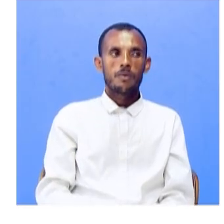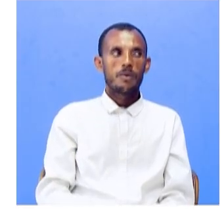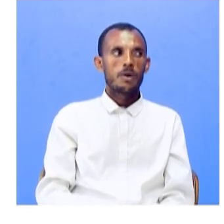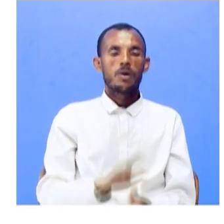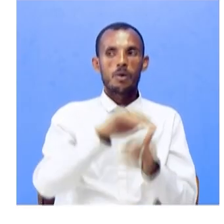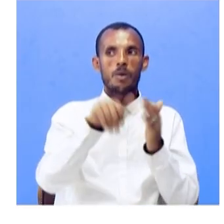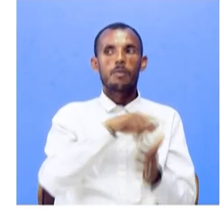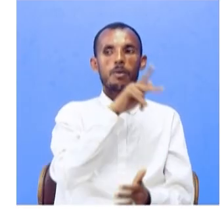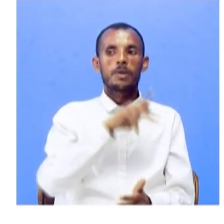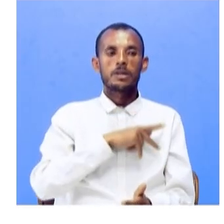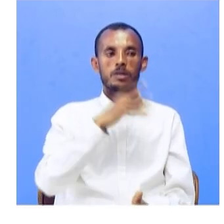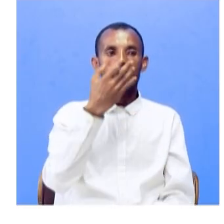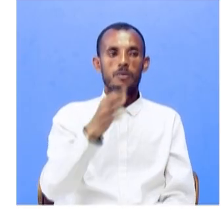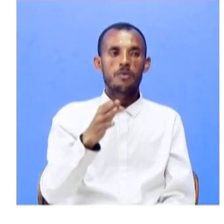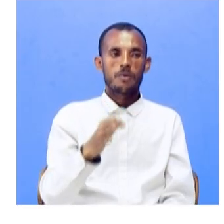of